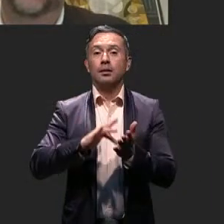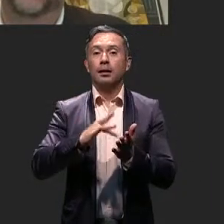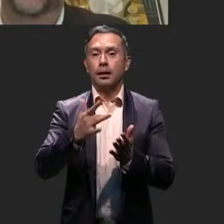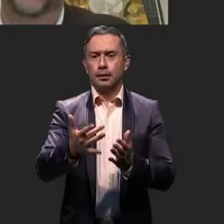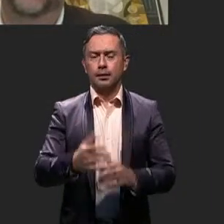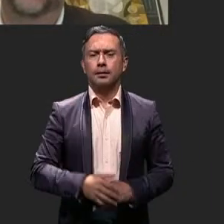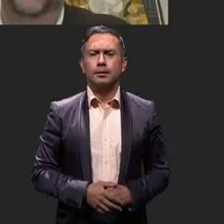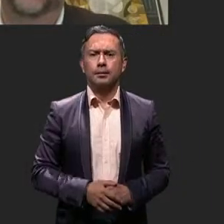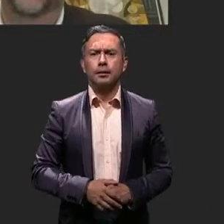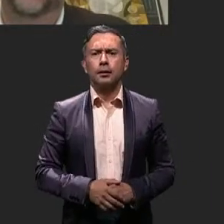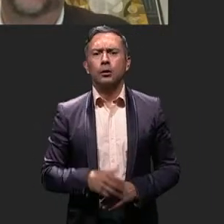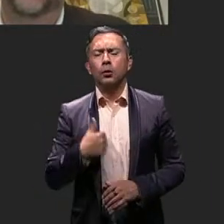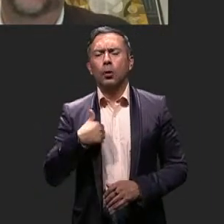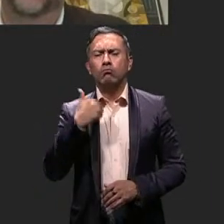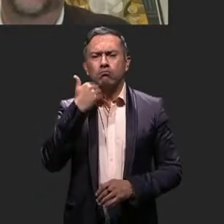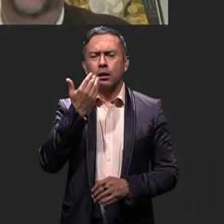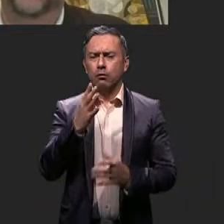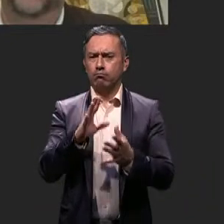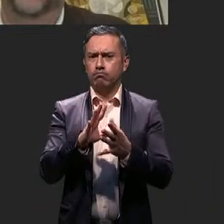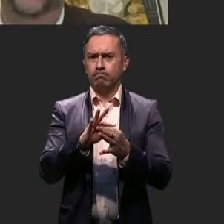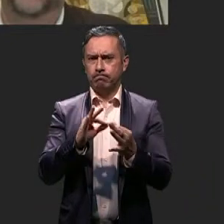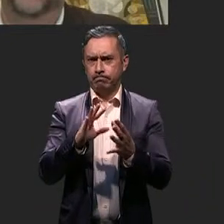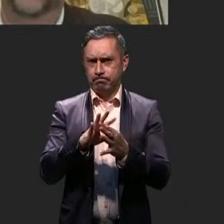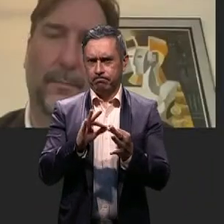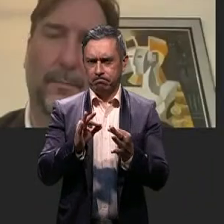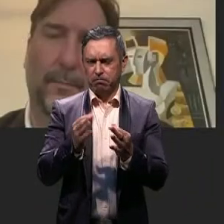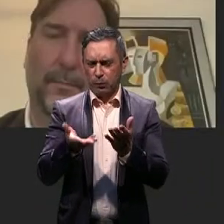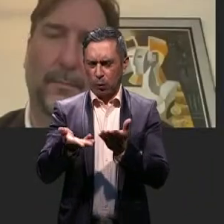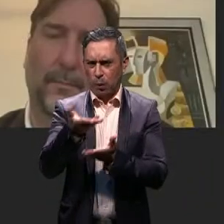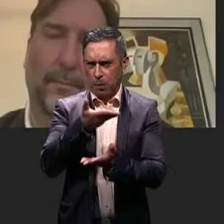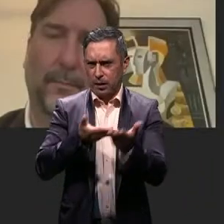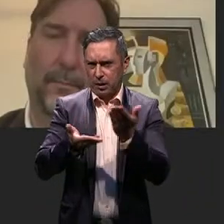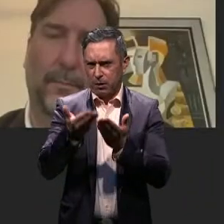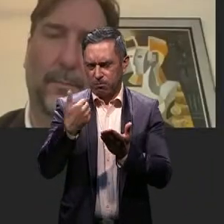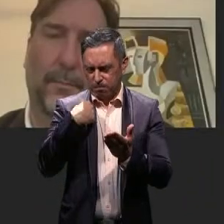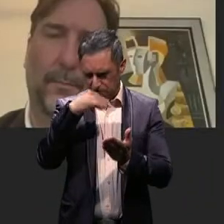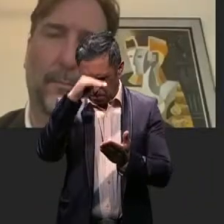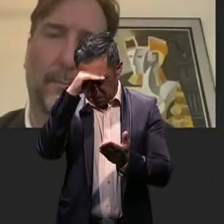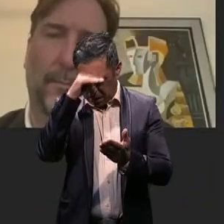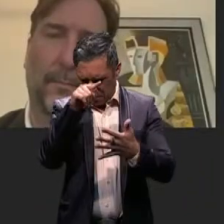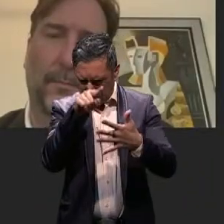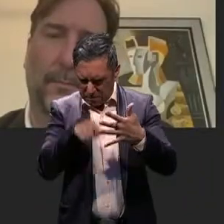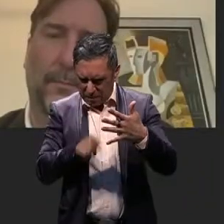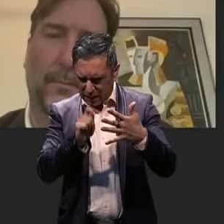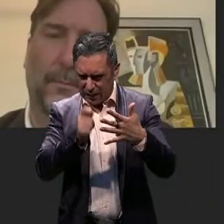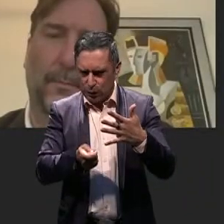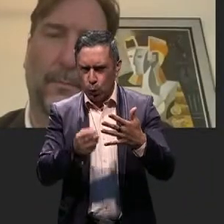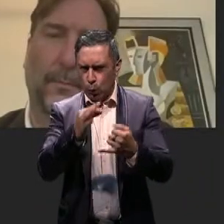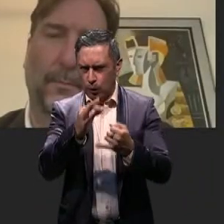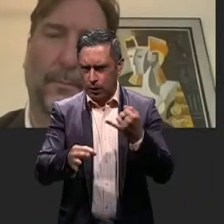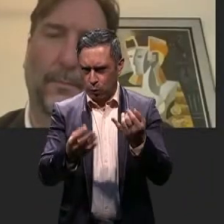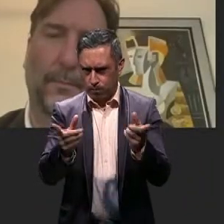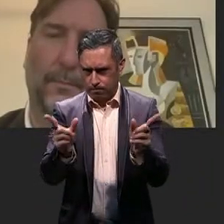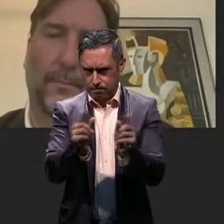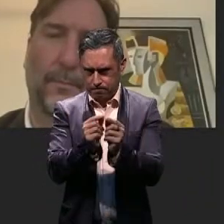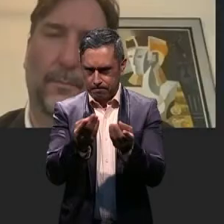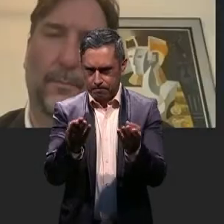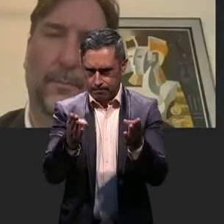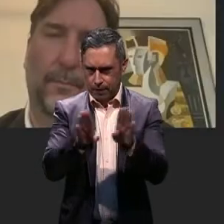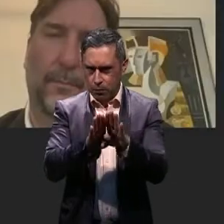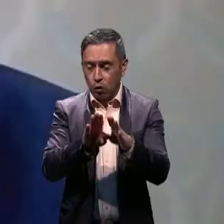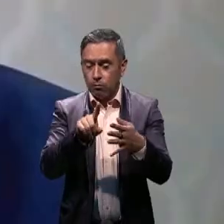Thank you very much. I would like to share some insights regarding the risks